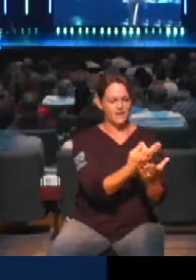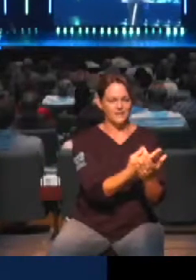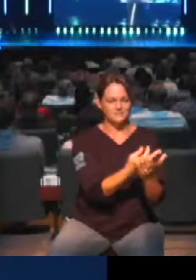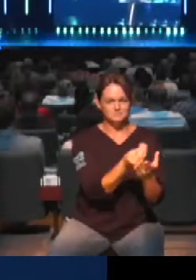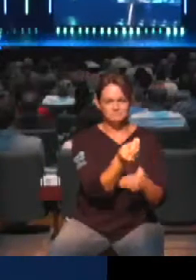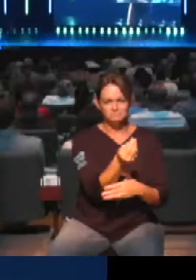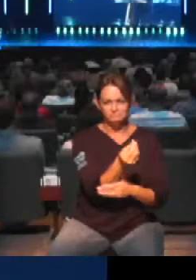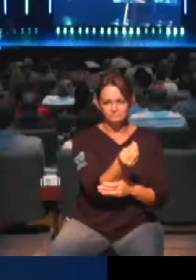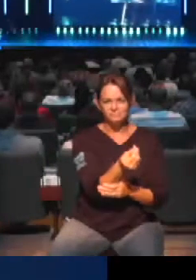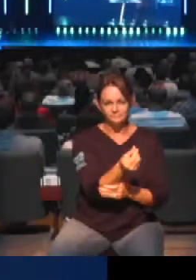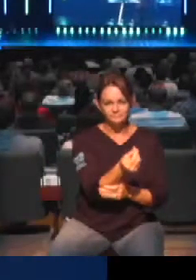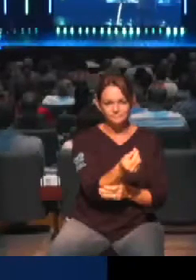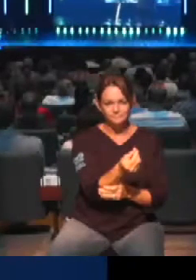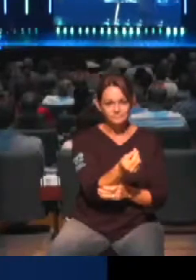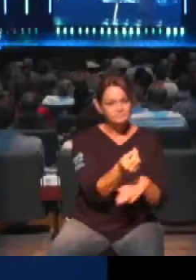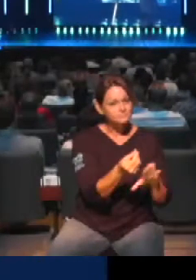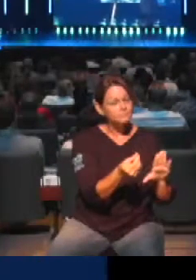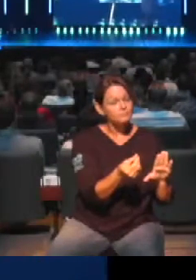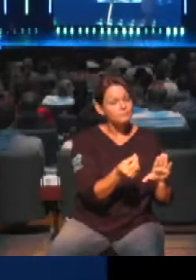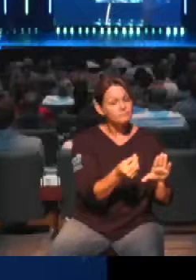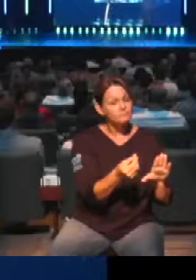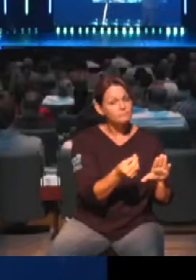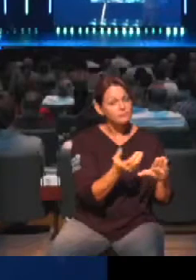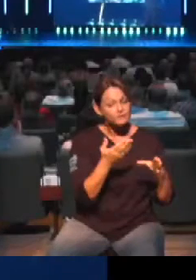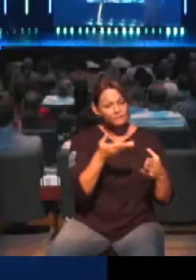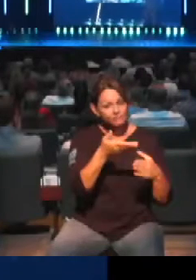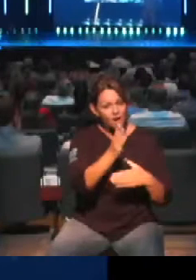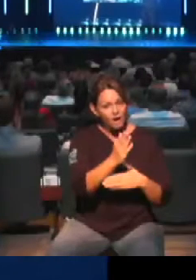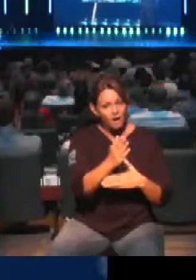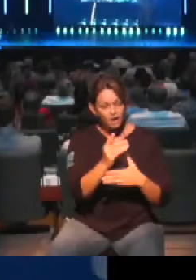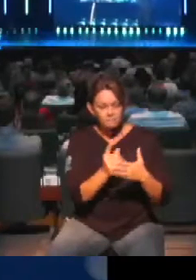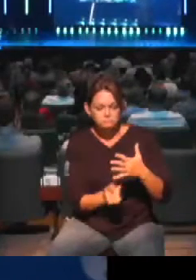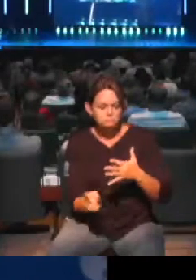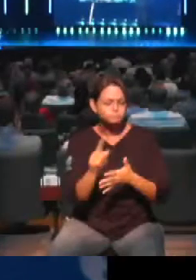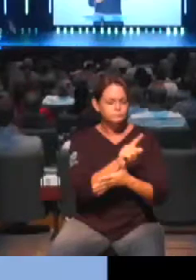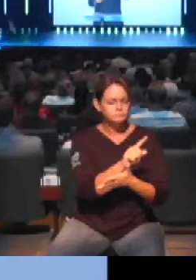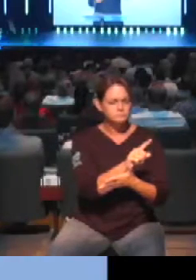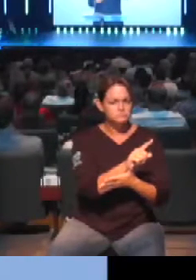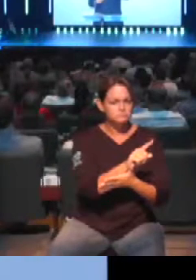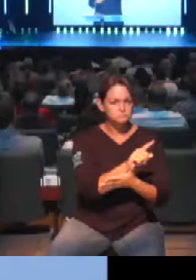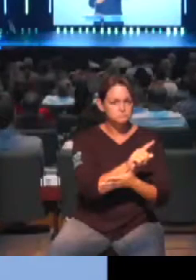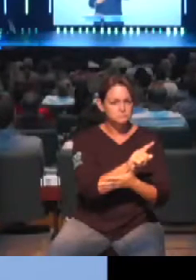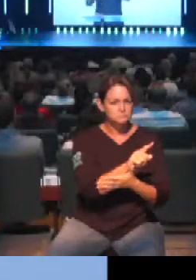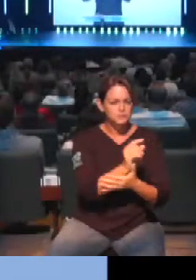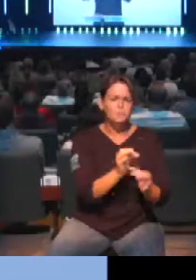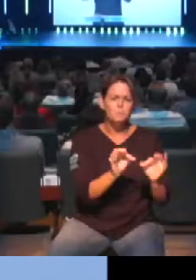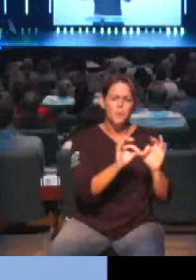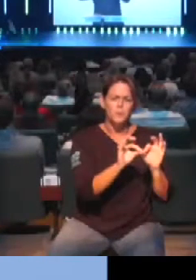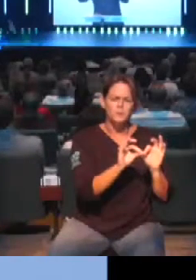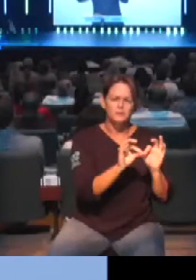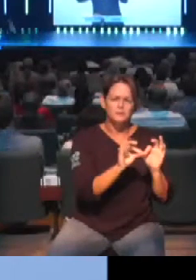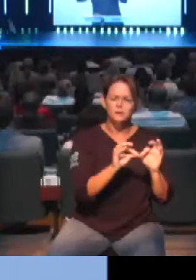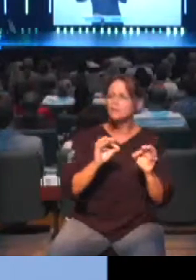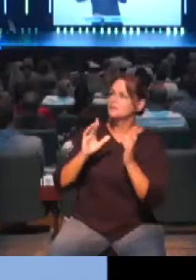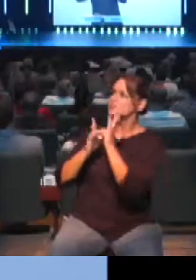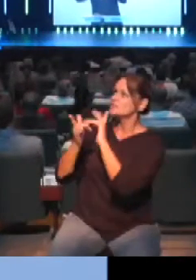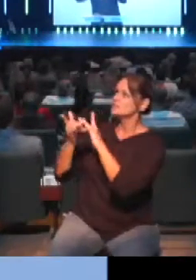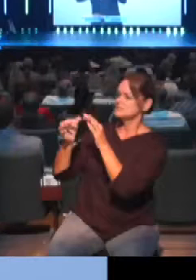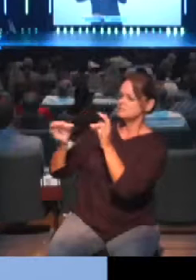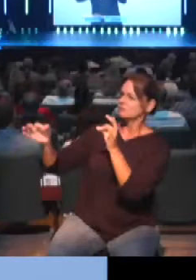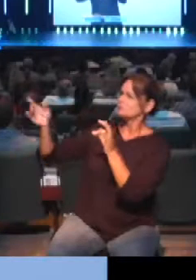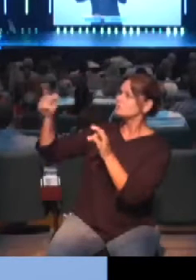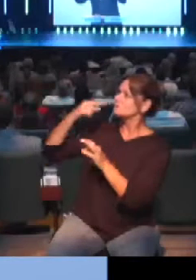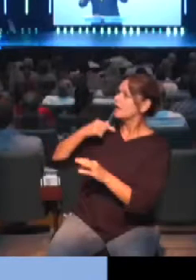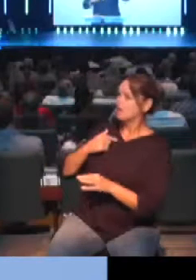put God first, but I think it's one of the most important ways, because Jesus said, where your treasure is, there your heart will be